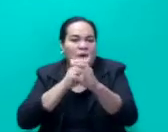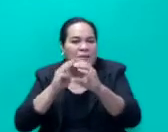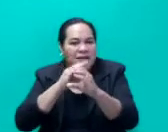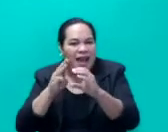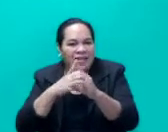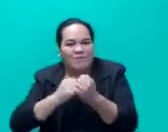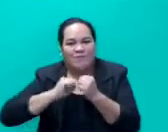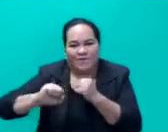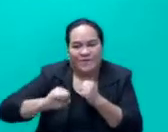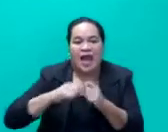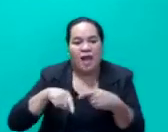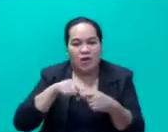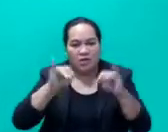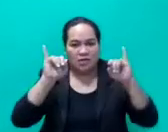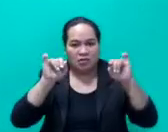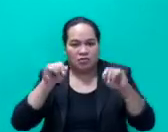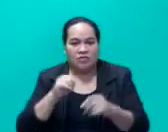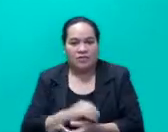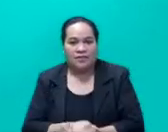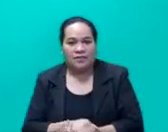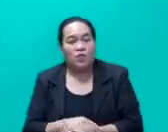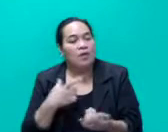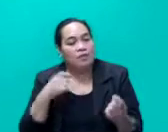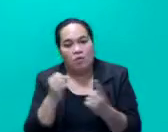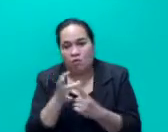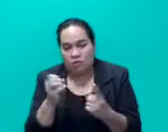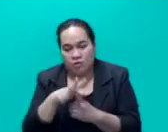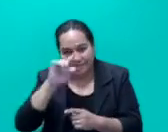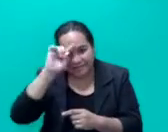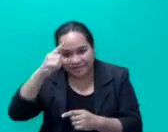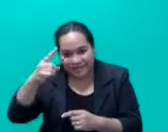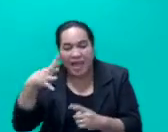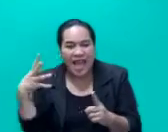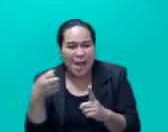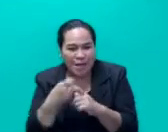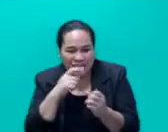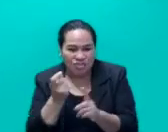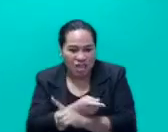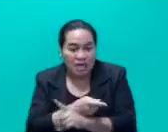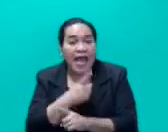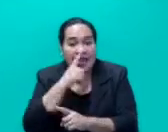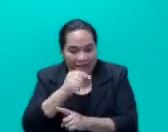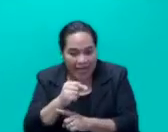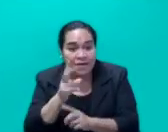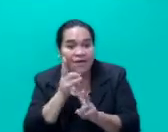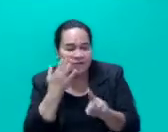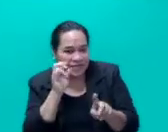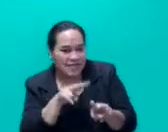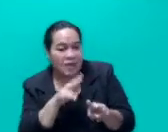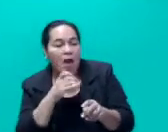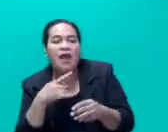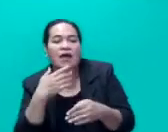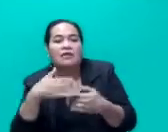and issues around this topic. Mr. Speaker, so it is important to understand that impact and change may only be visible in the long term,